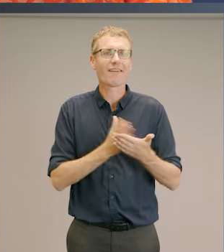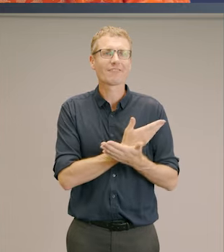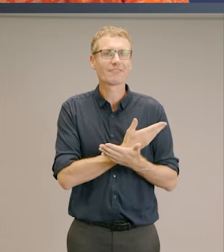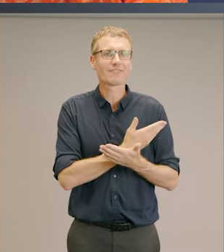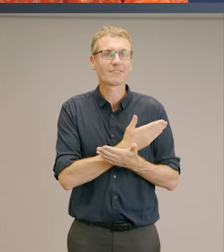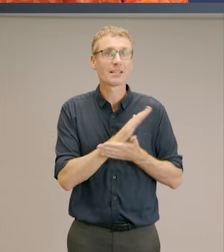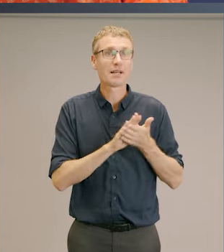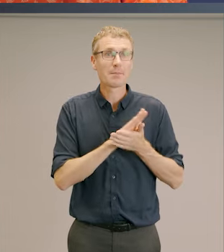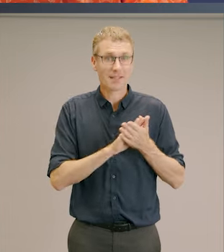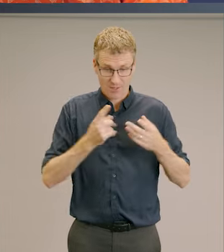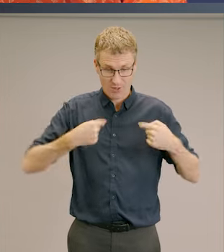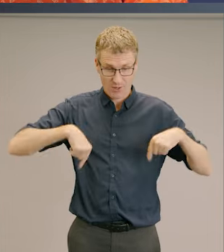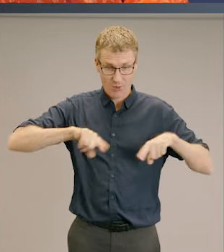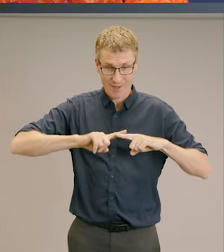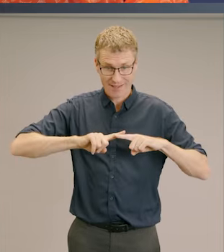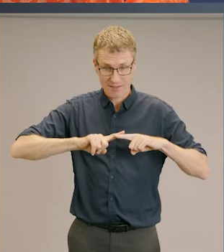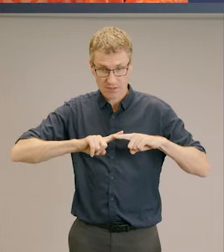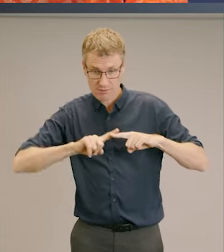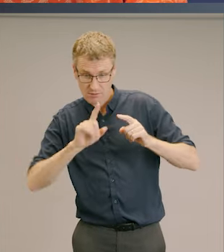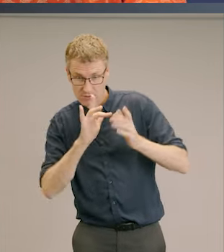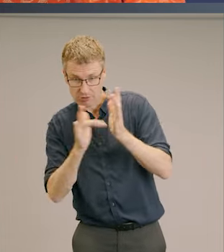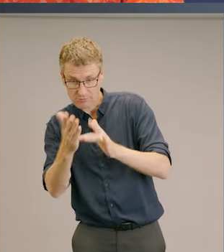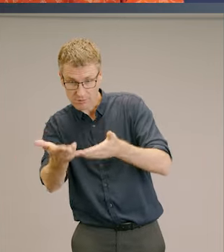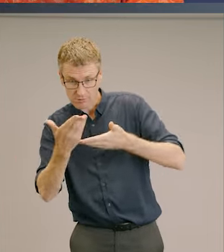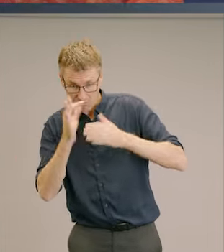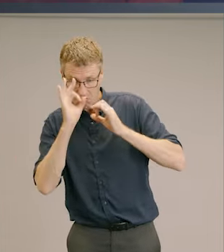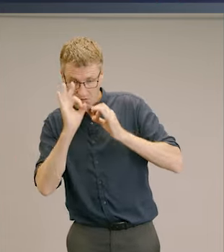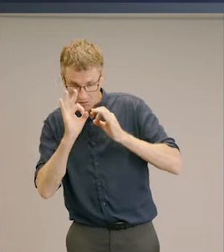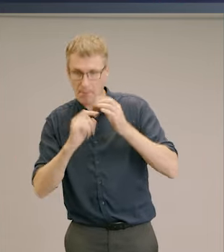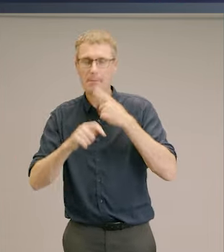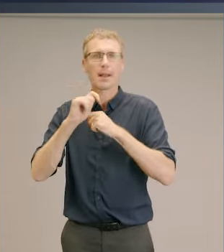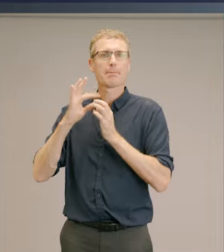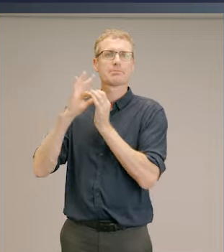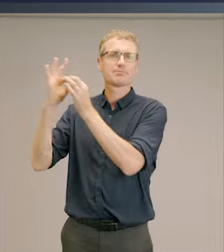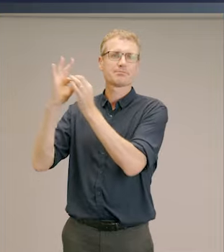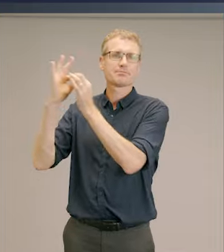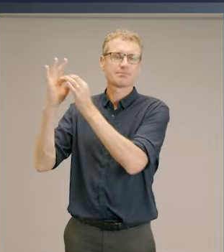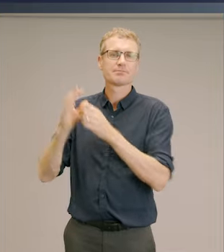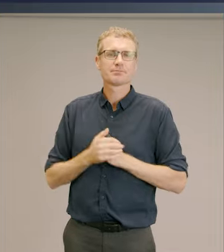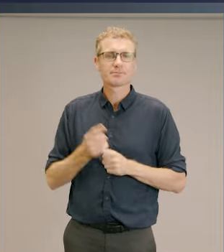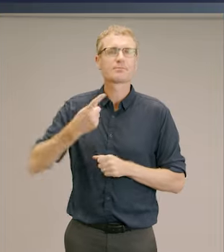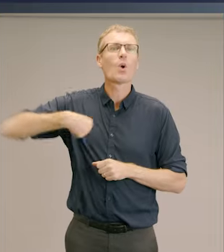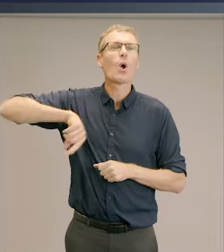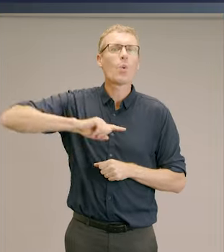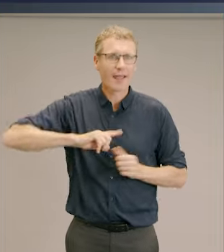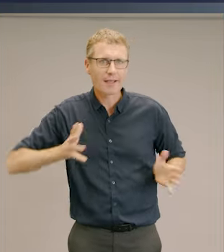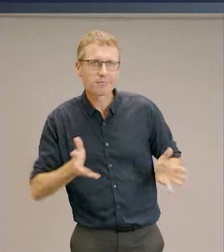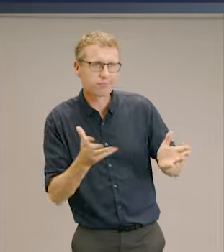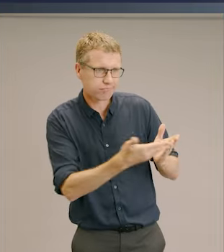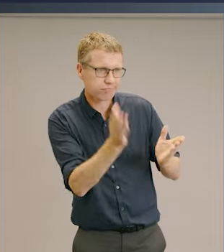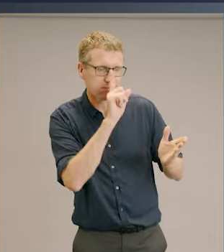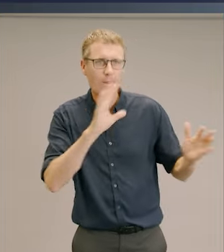that we could be made right with God through Christ. We are God's ambassadors. We are agents